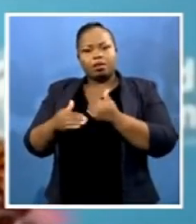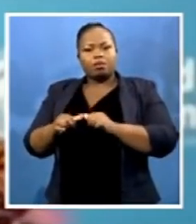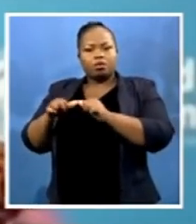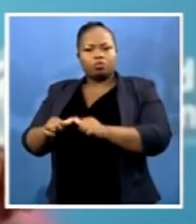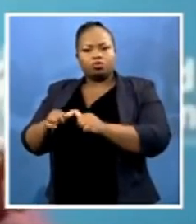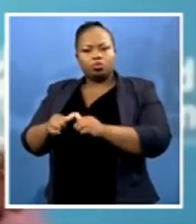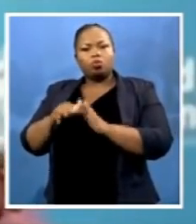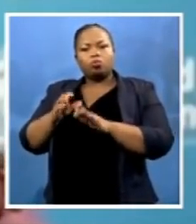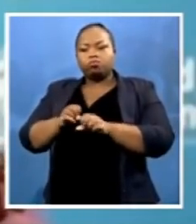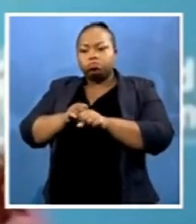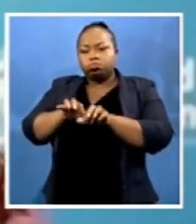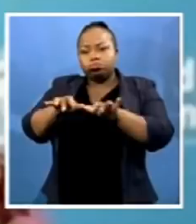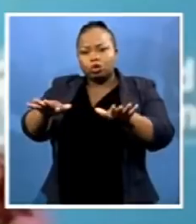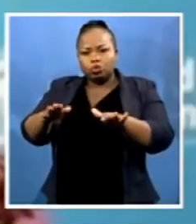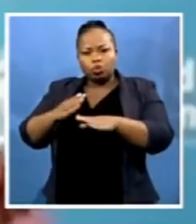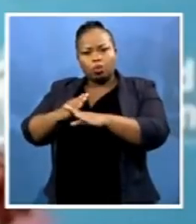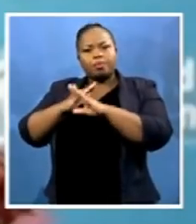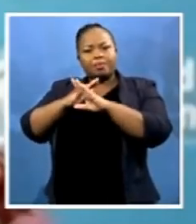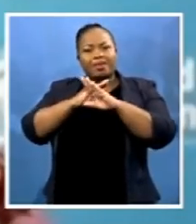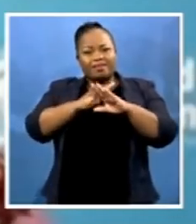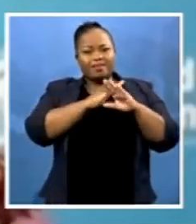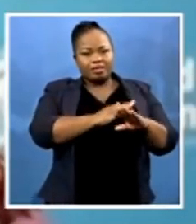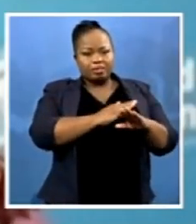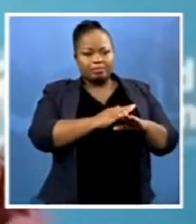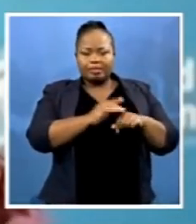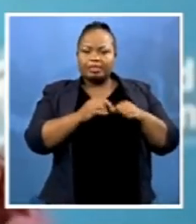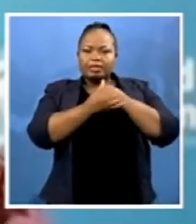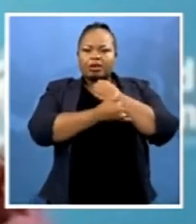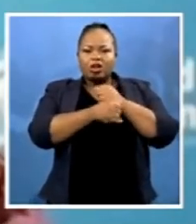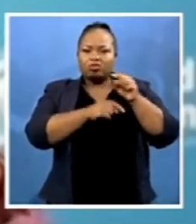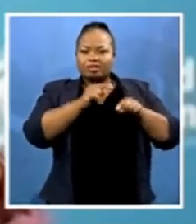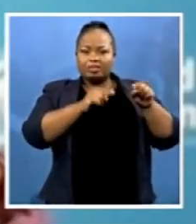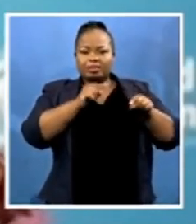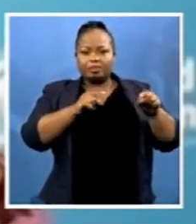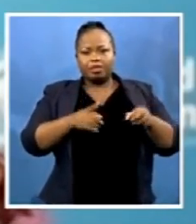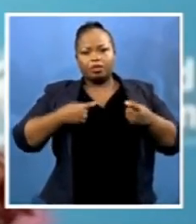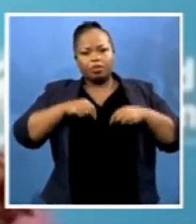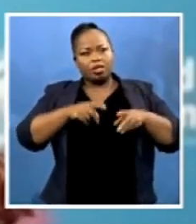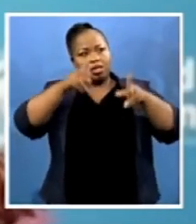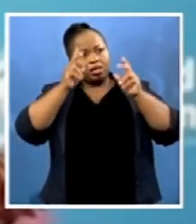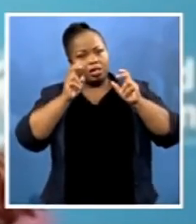speeds. And the main measures, as we are talking about now, include